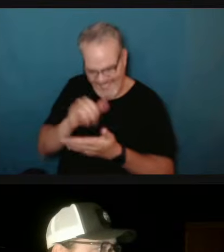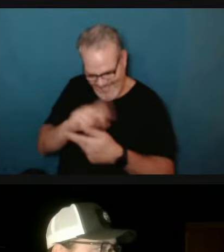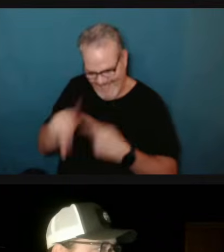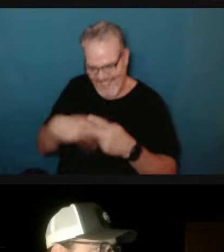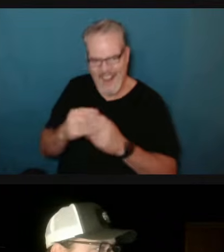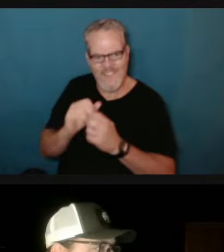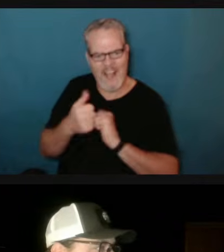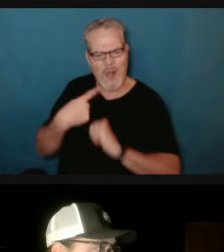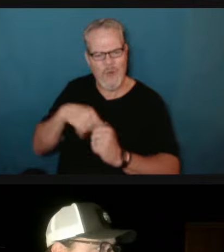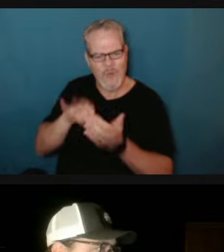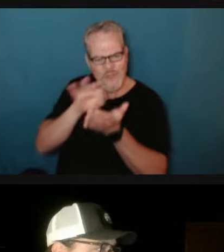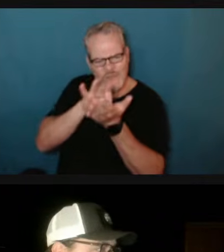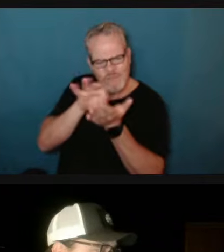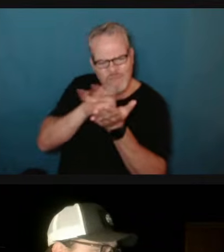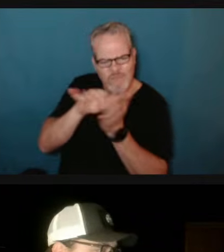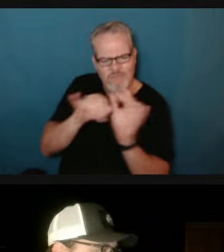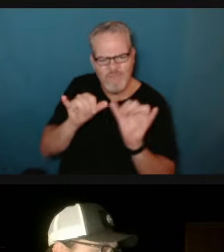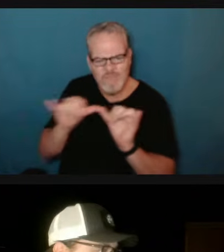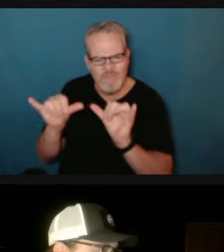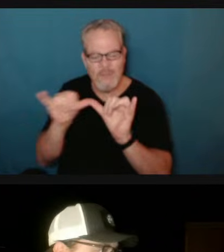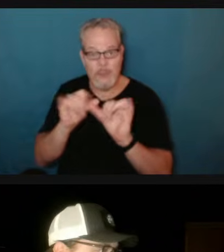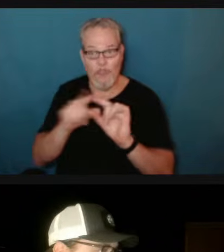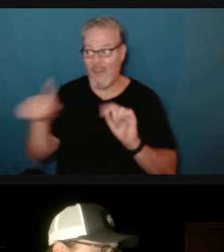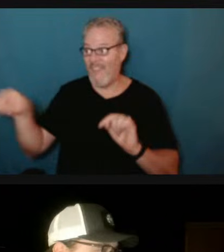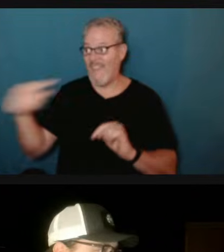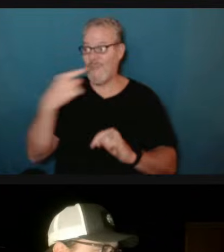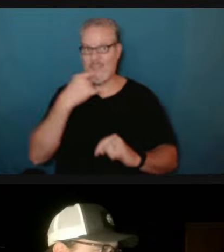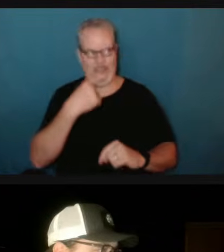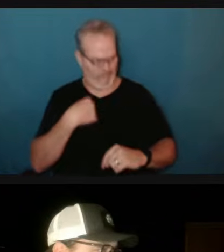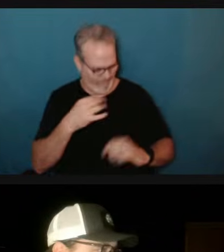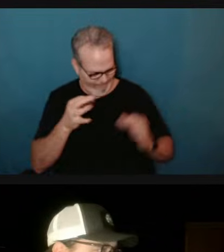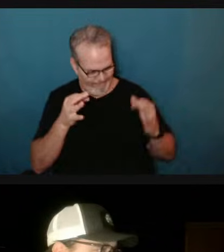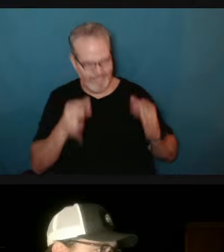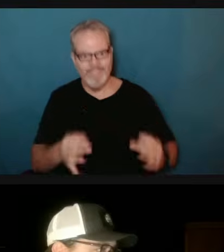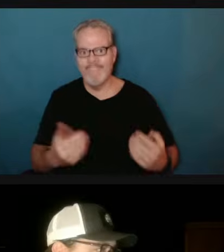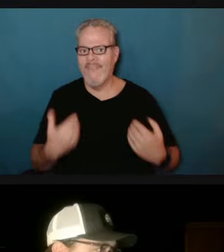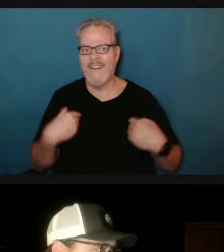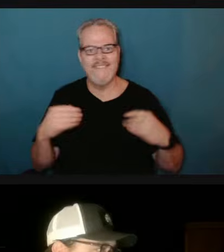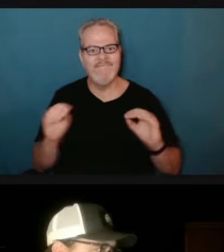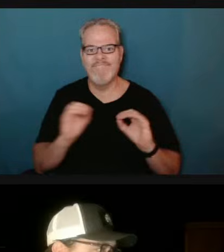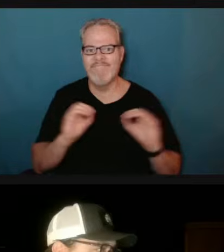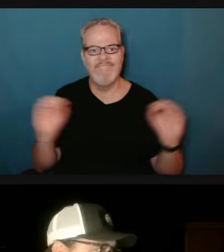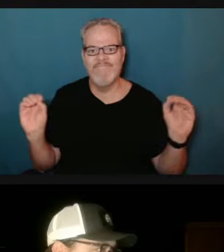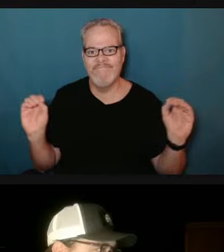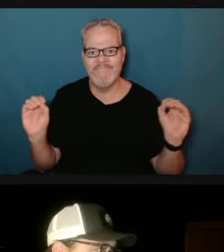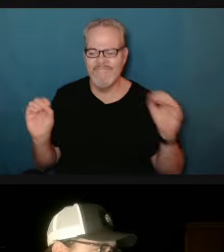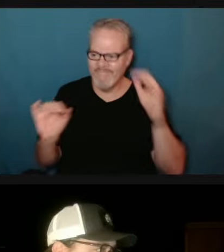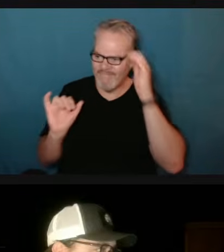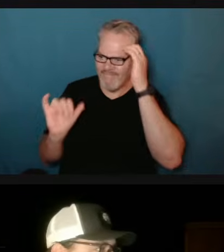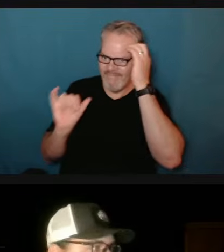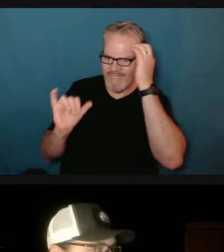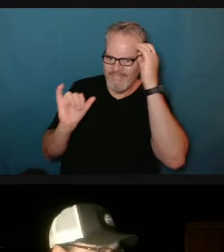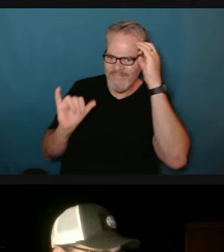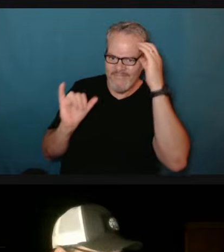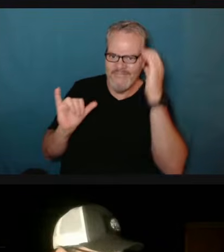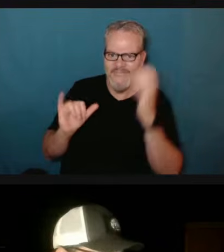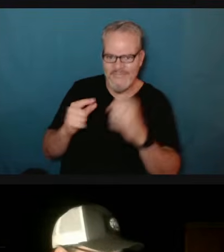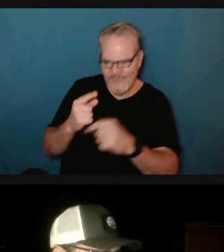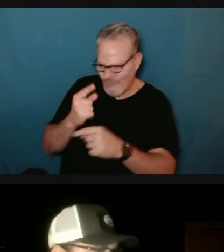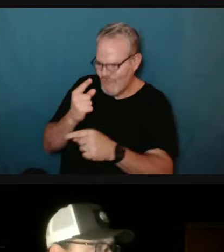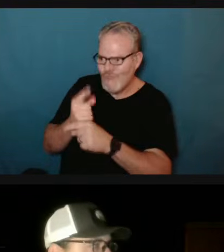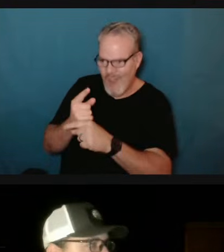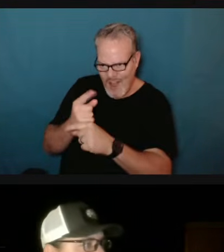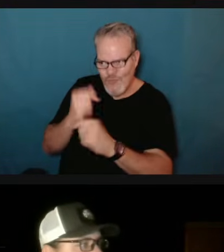that, but for them to come out and say just definitively there haven't been any. And they don't expect any for decades. Don't expect